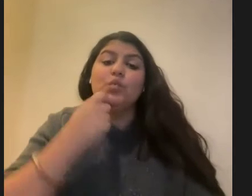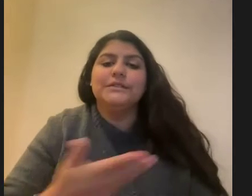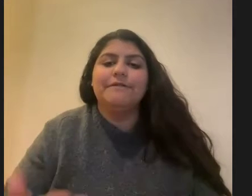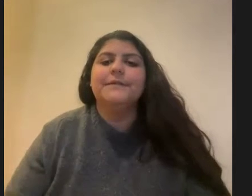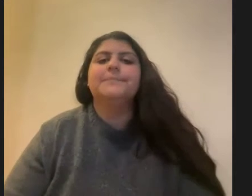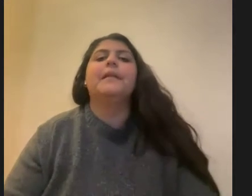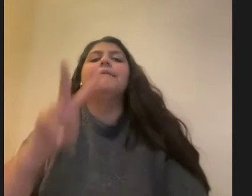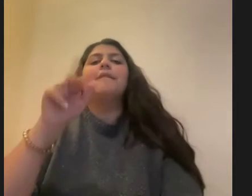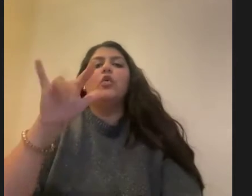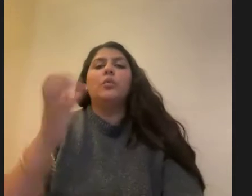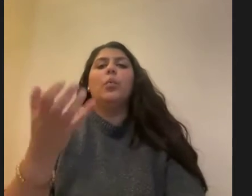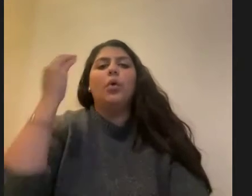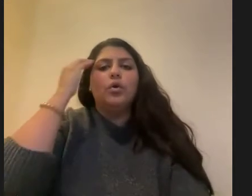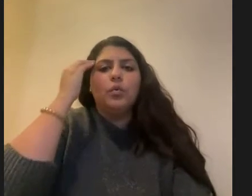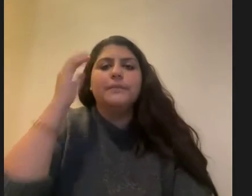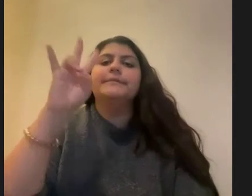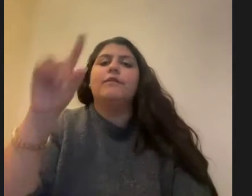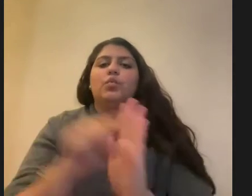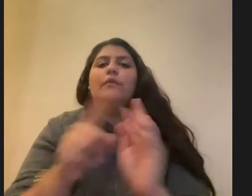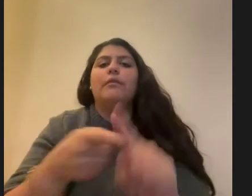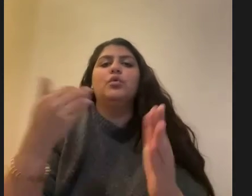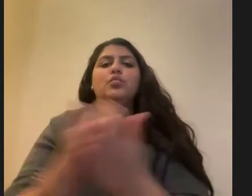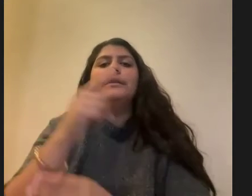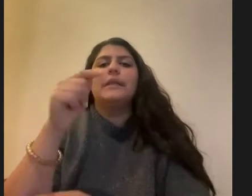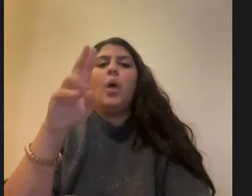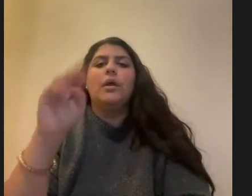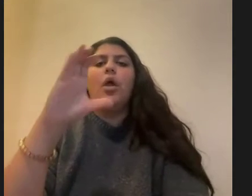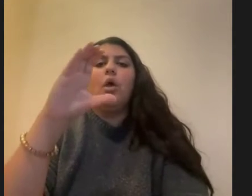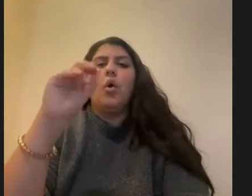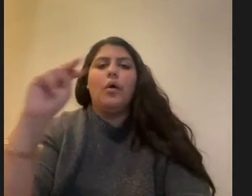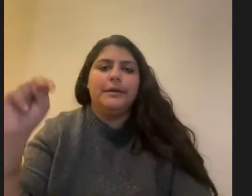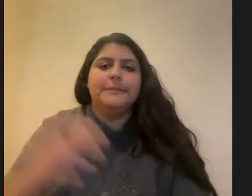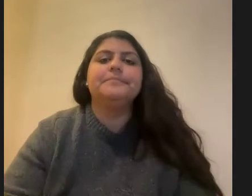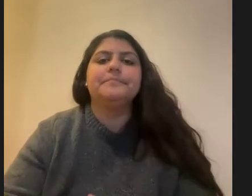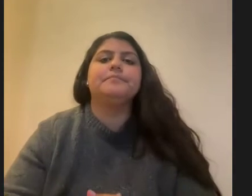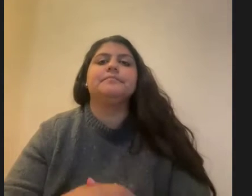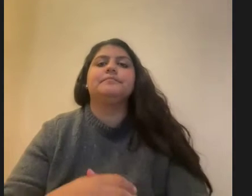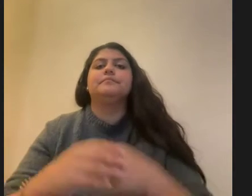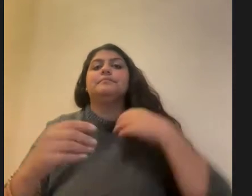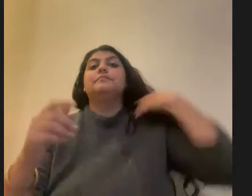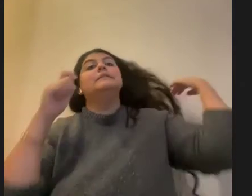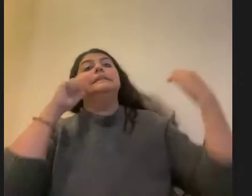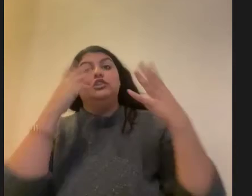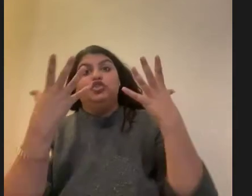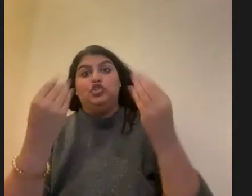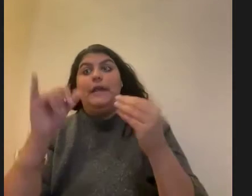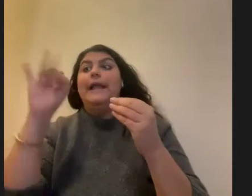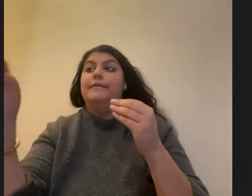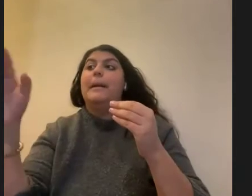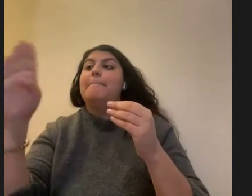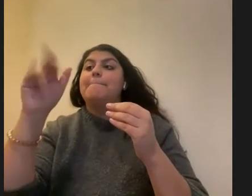to know, seventh grade from Newtown, Connecticut. Is their skin soft enough that barnacles might cut them?